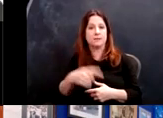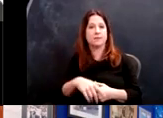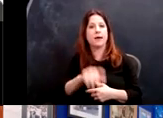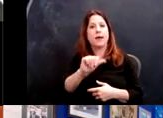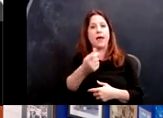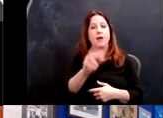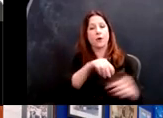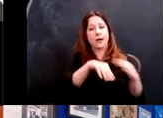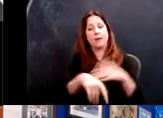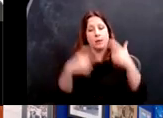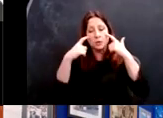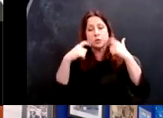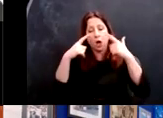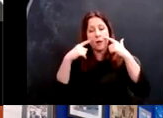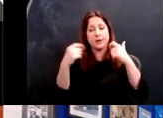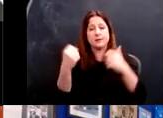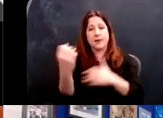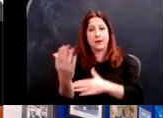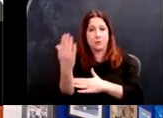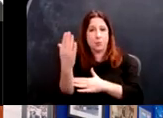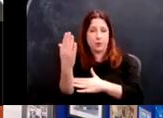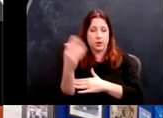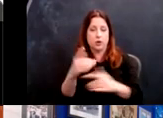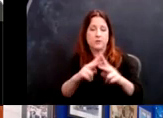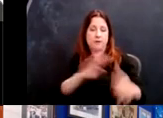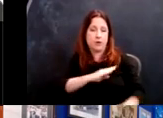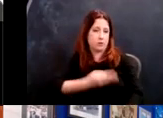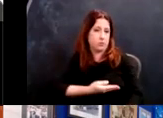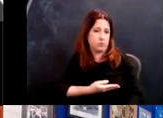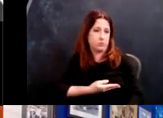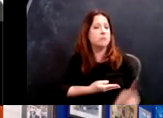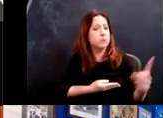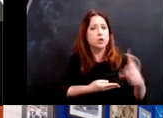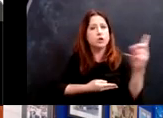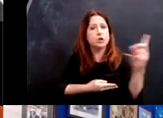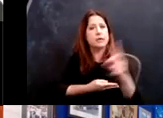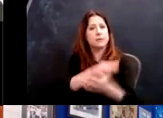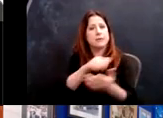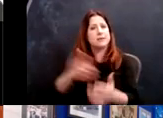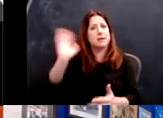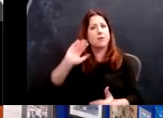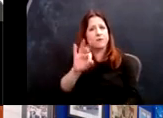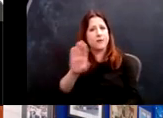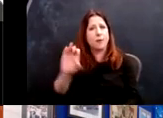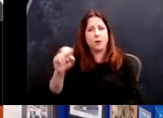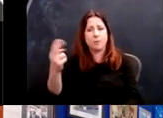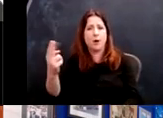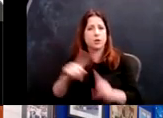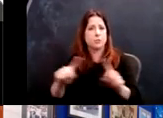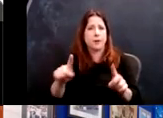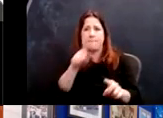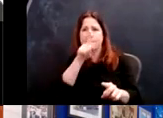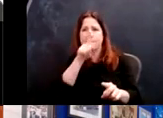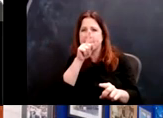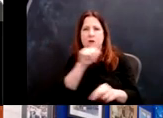sobbing Friday morning. She was very distraught. She had come to the center a few times back in February and March, but she was never